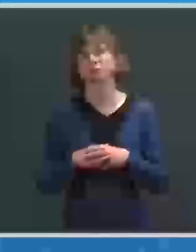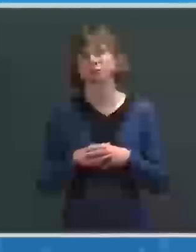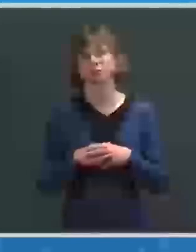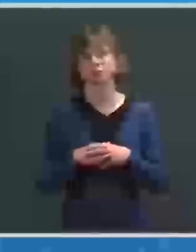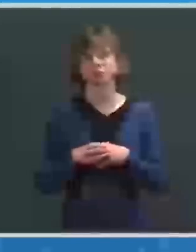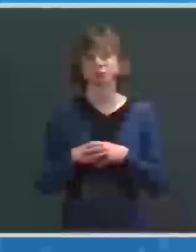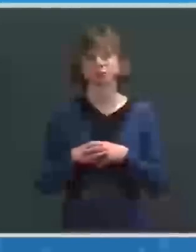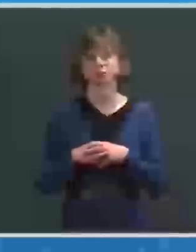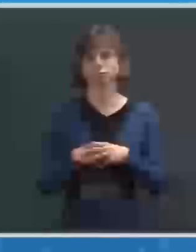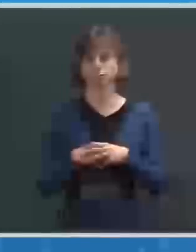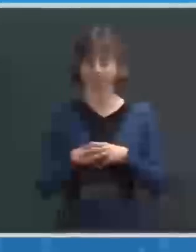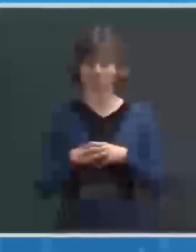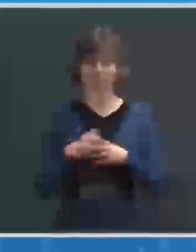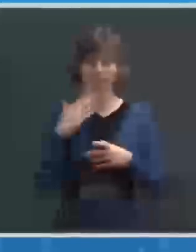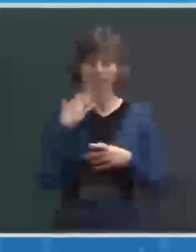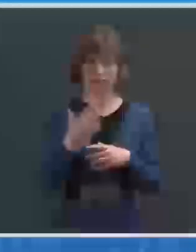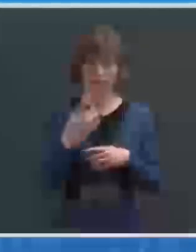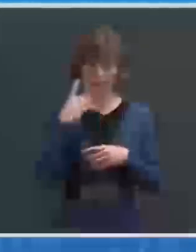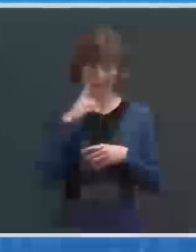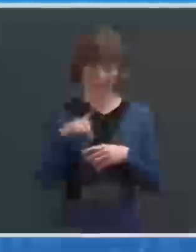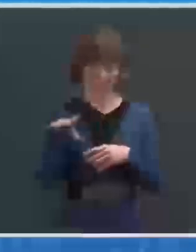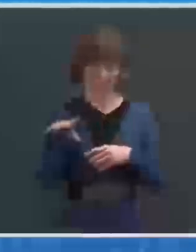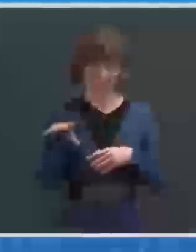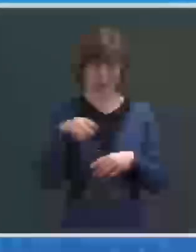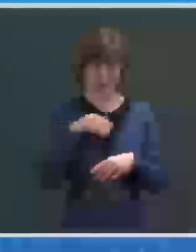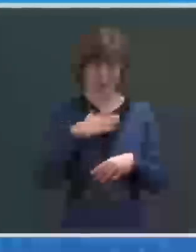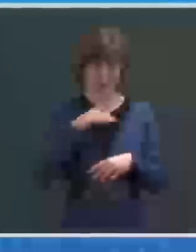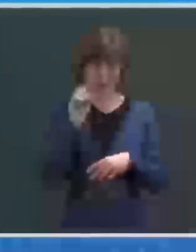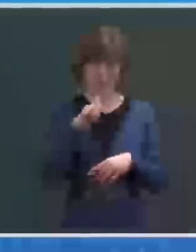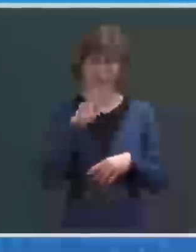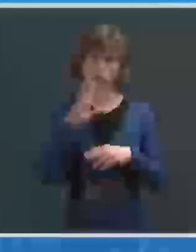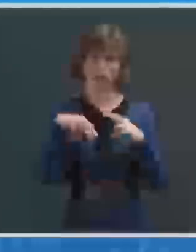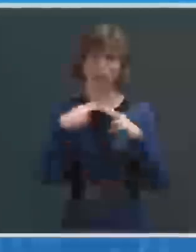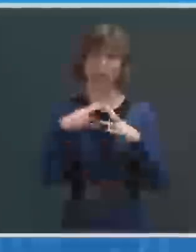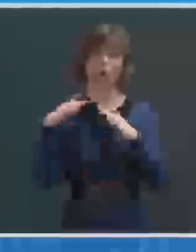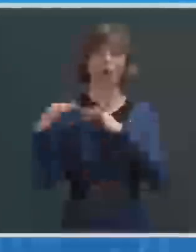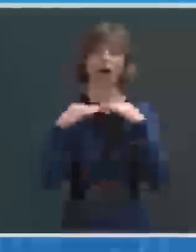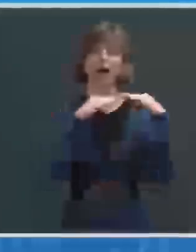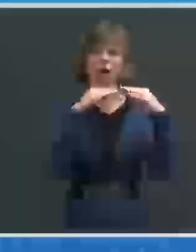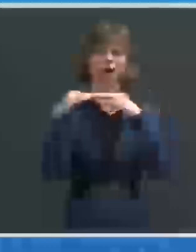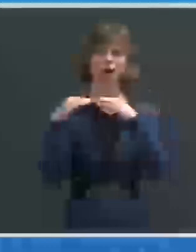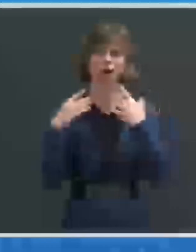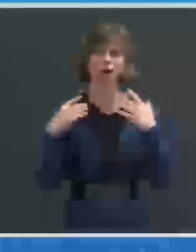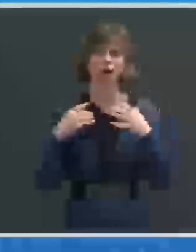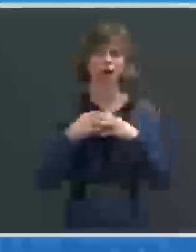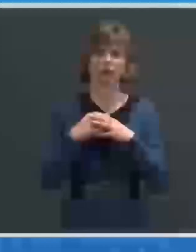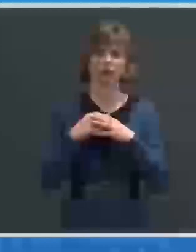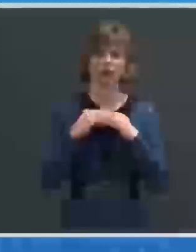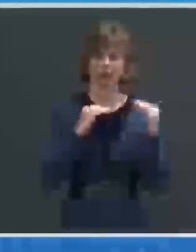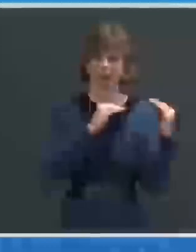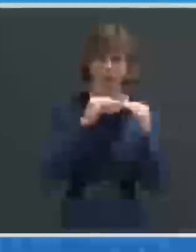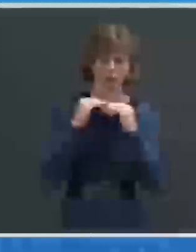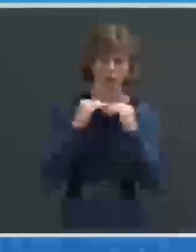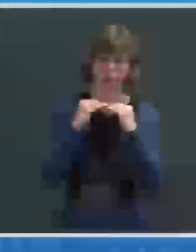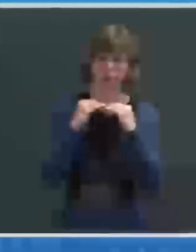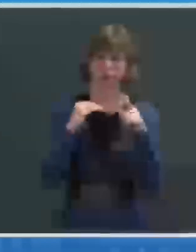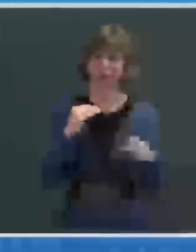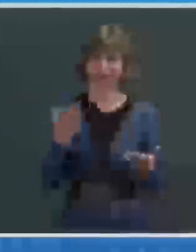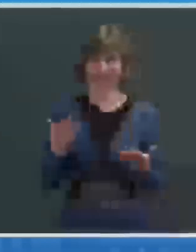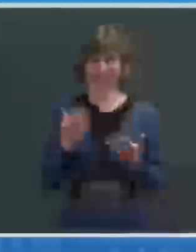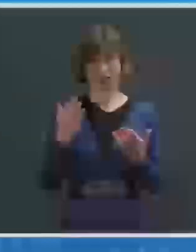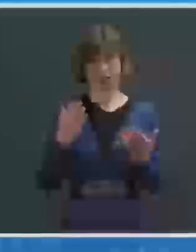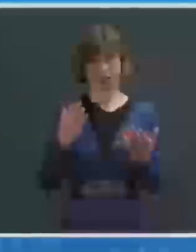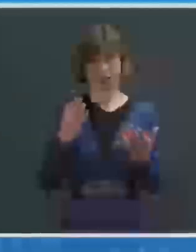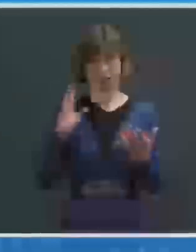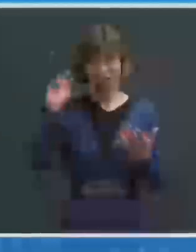Yeah, thank you for taking my question. So this has to do with equity for either Dr. Nunes-Smith or for Jeff. So at least here in Dallas-Fort